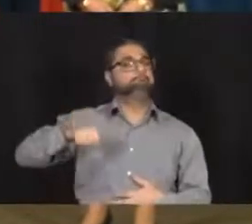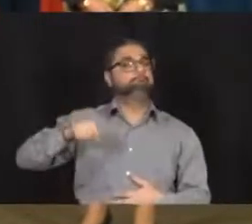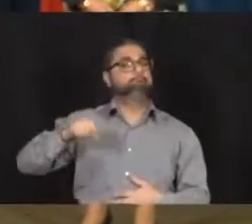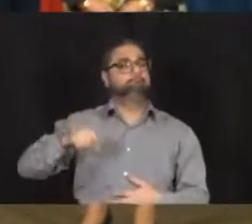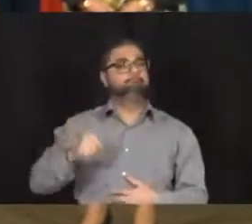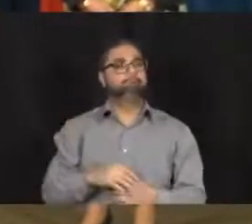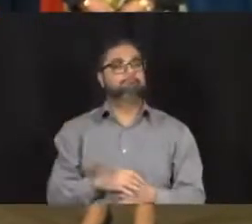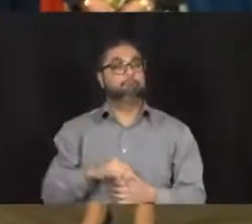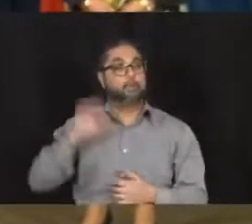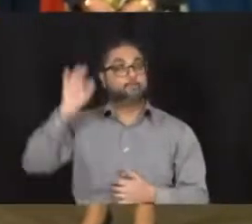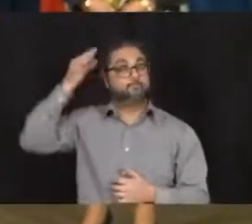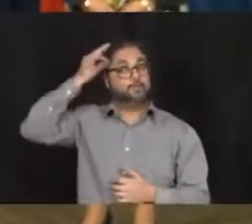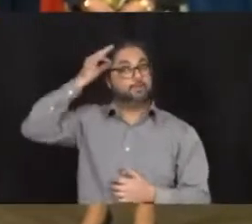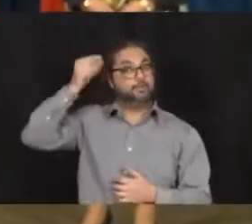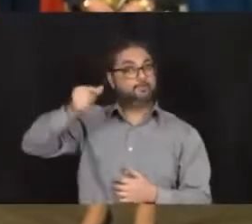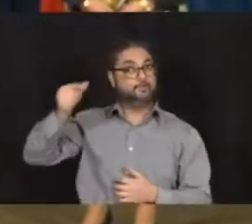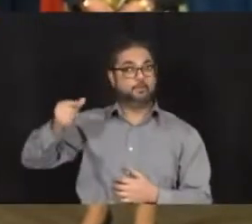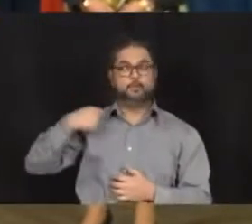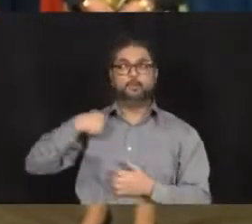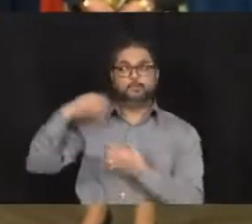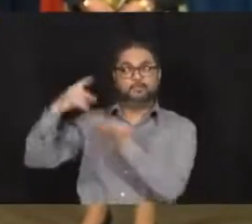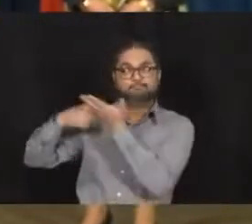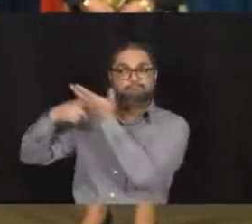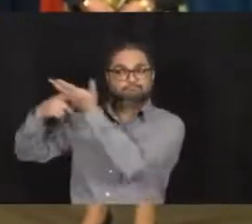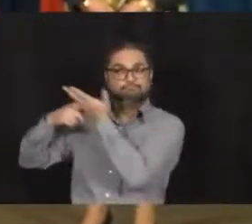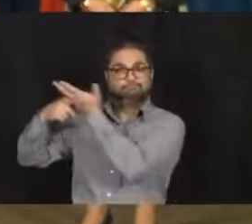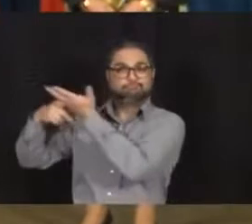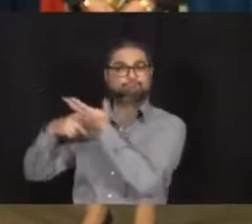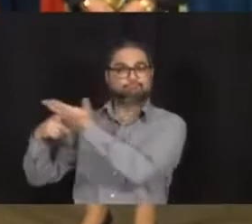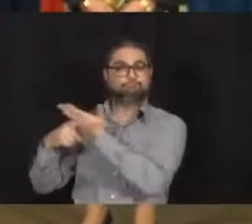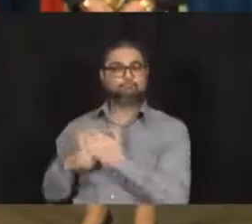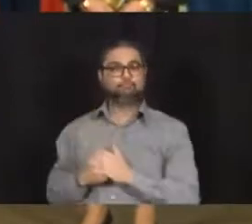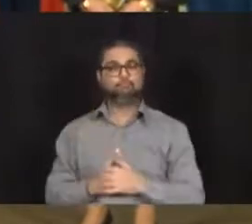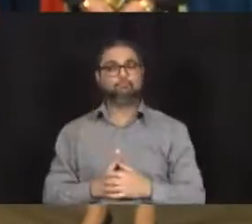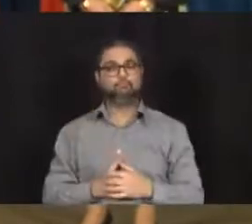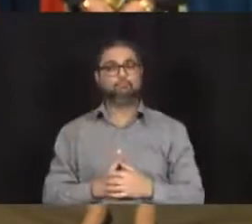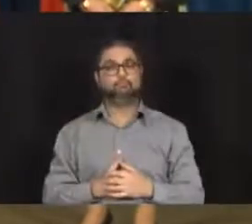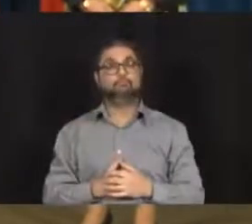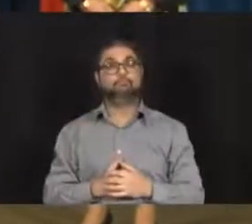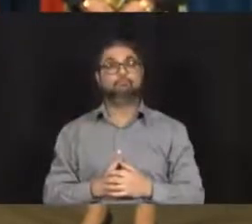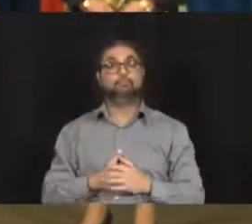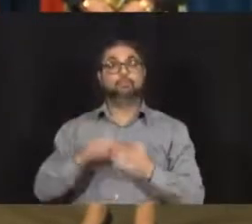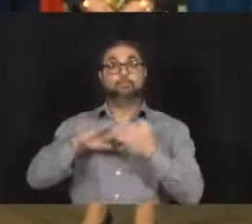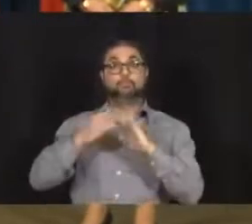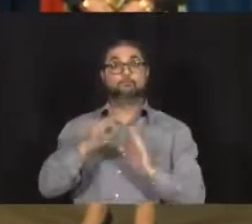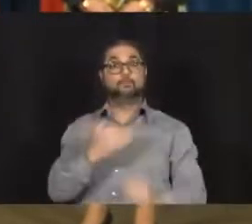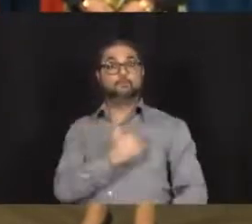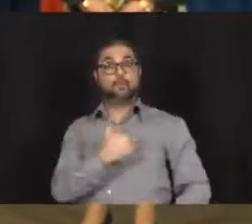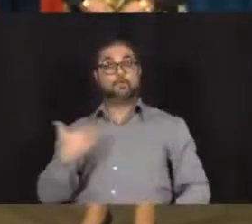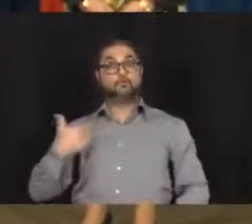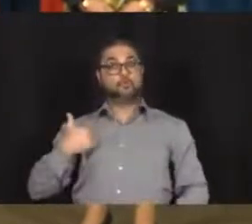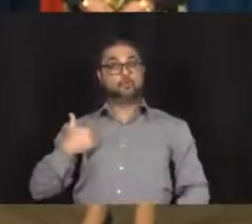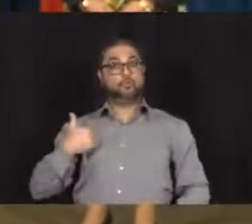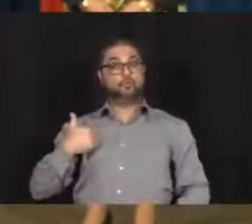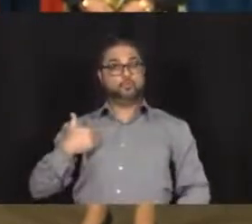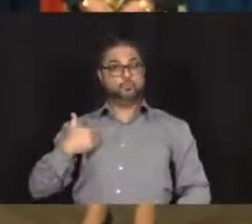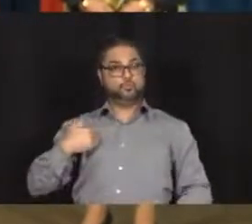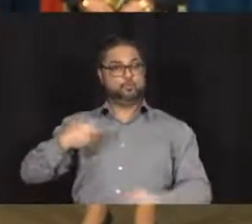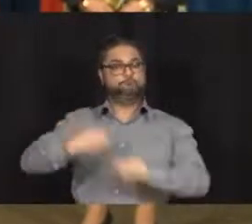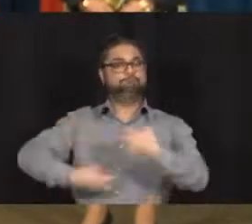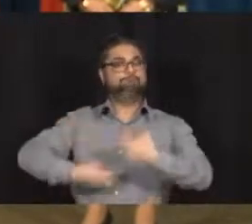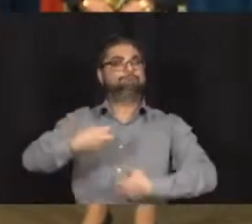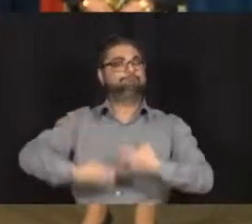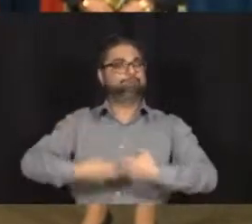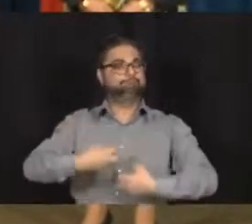as well. And you saw the little issue that the city of Toronto faced the other day with the masks